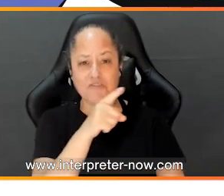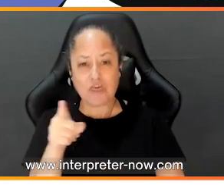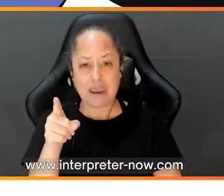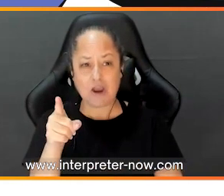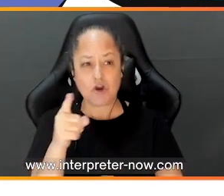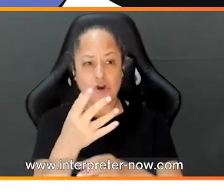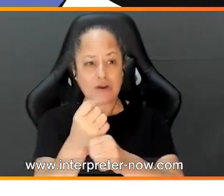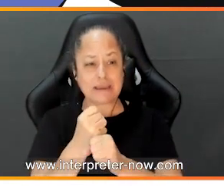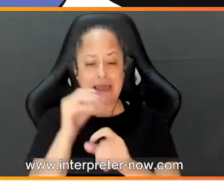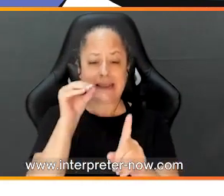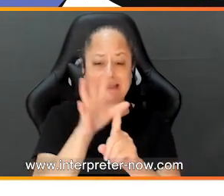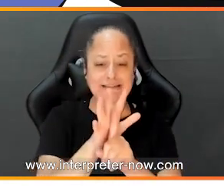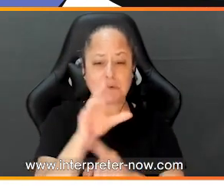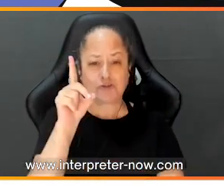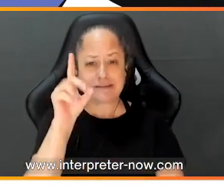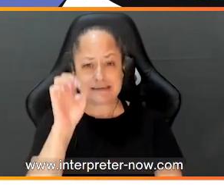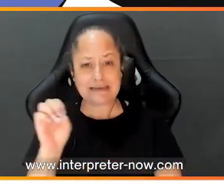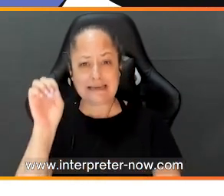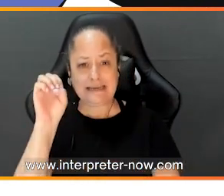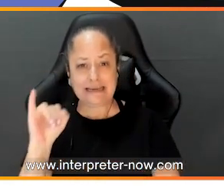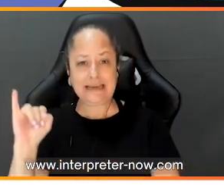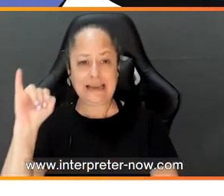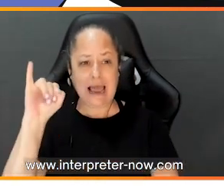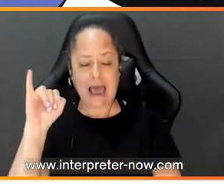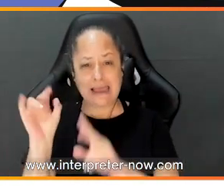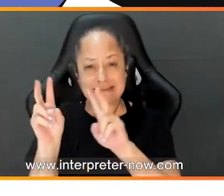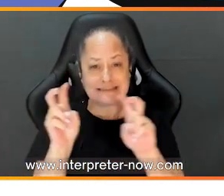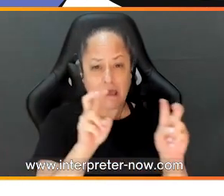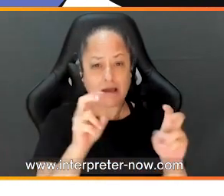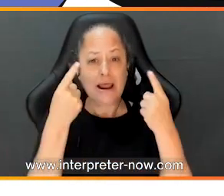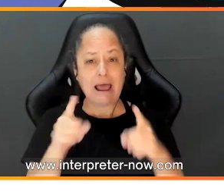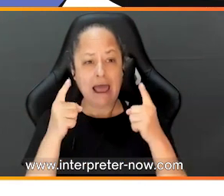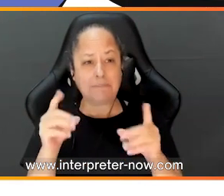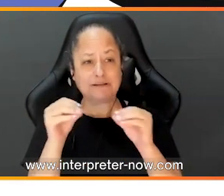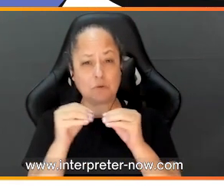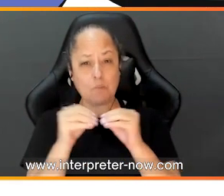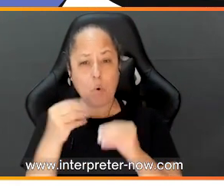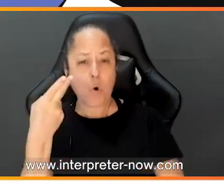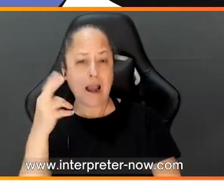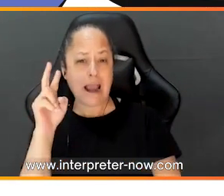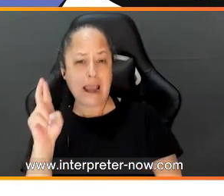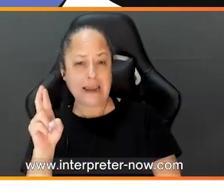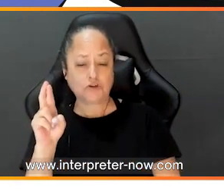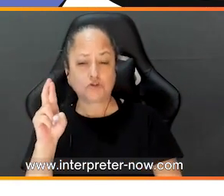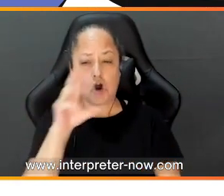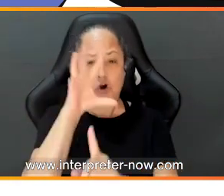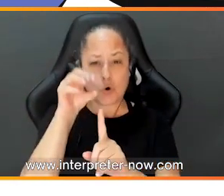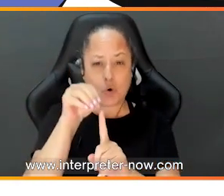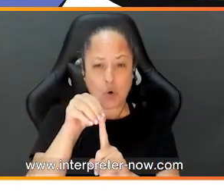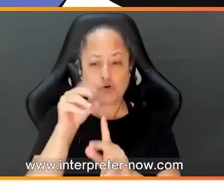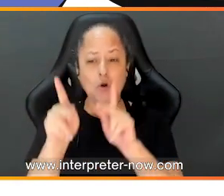taught about, for instance, who are my target users? How do I go about collecting data on those